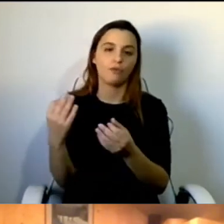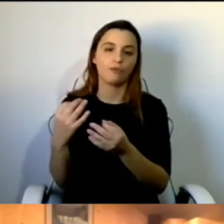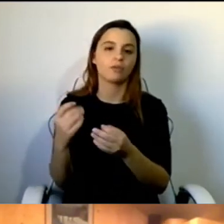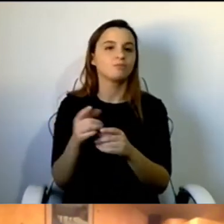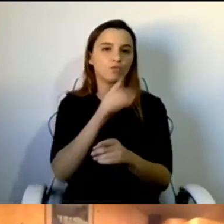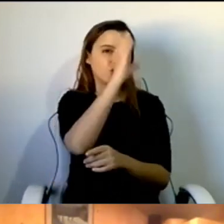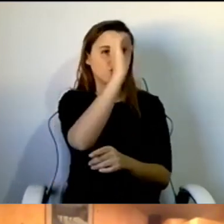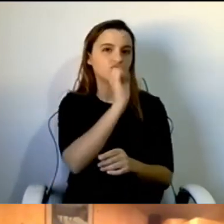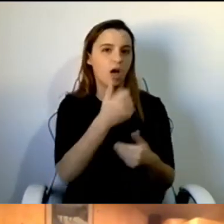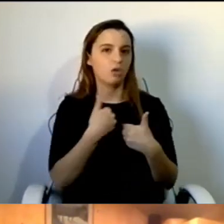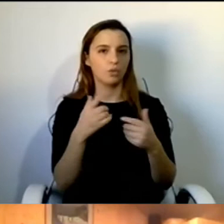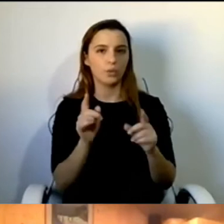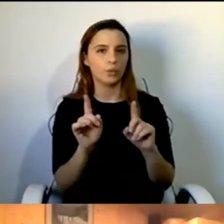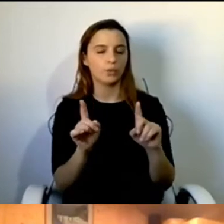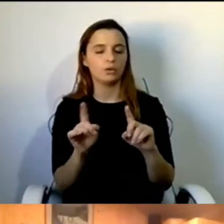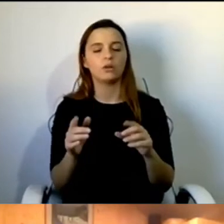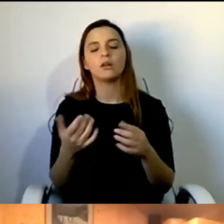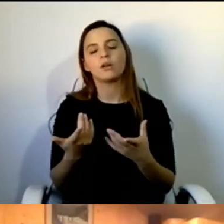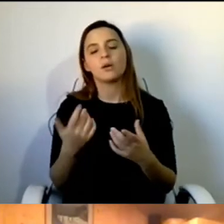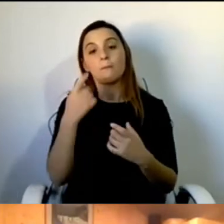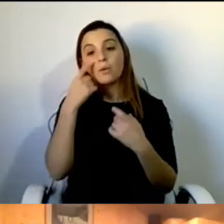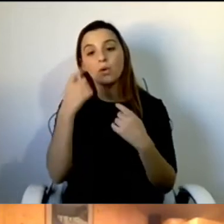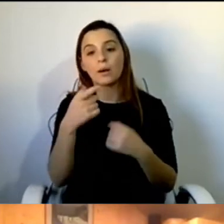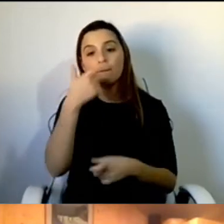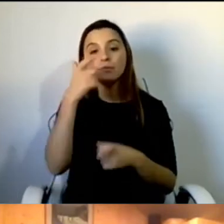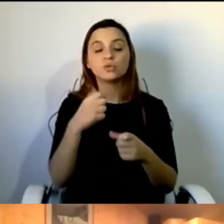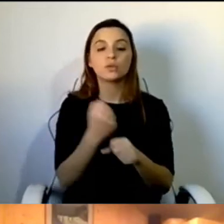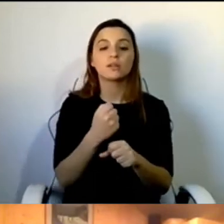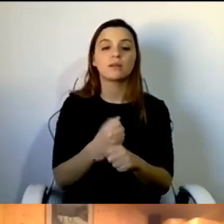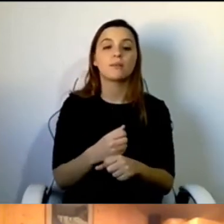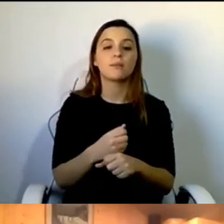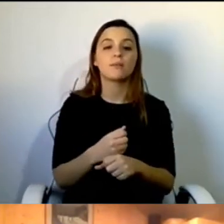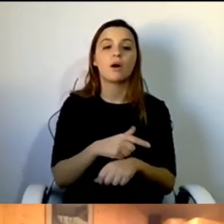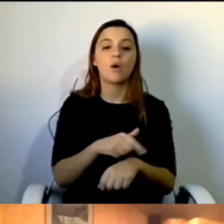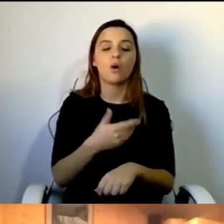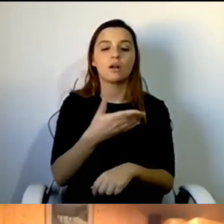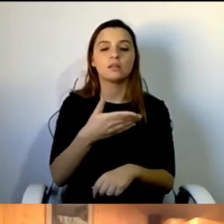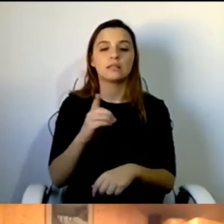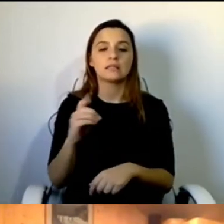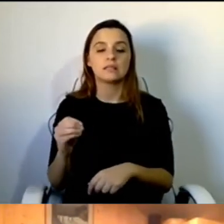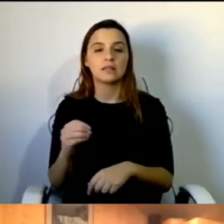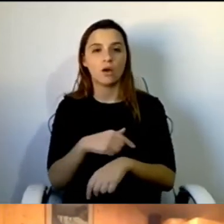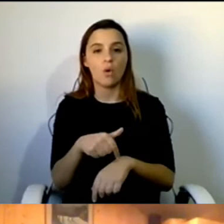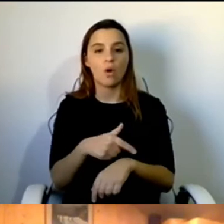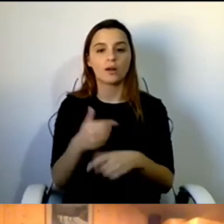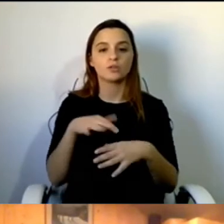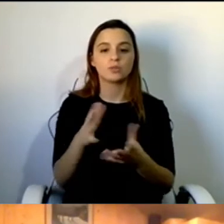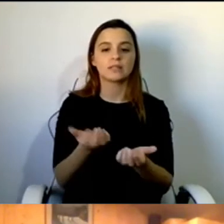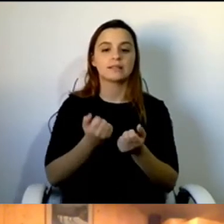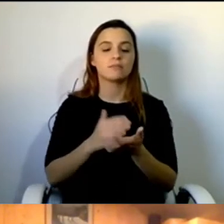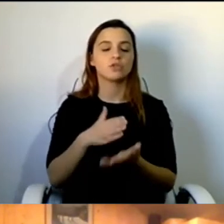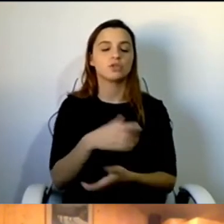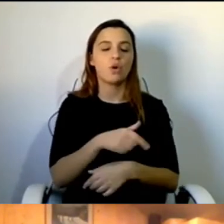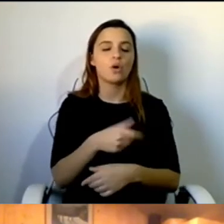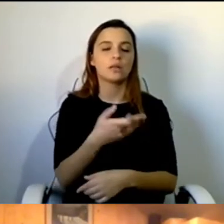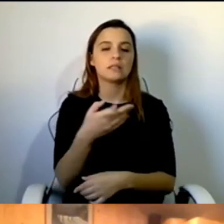get paid 70 hours a month. And I happened to find somebody from Estonia who was dumb enough to do that, who appreciate doing